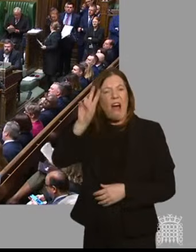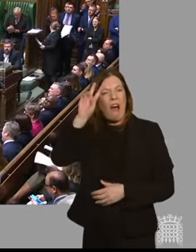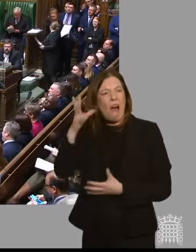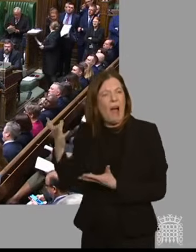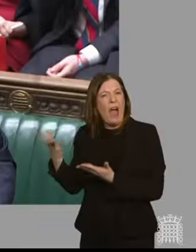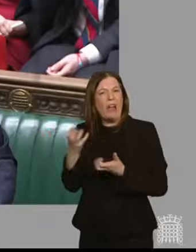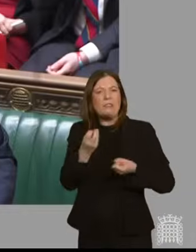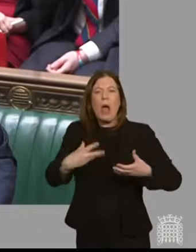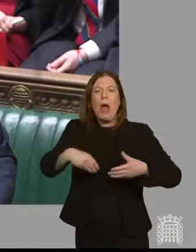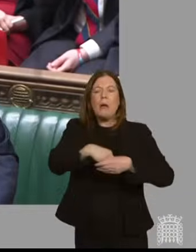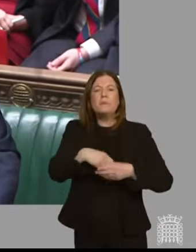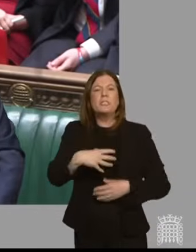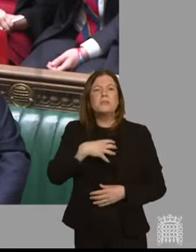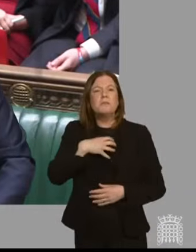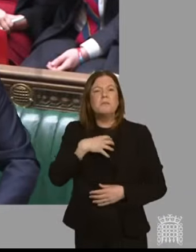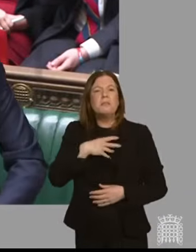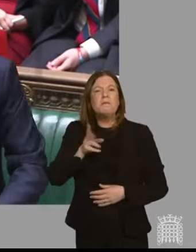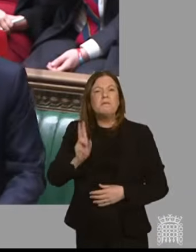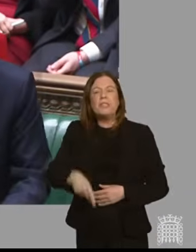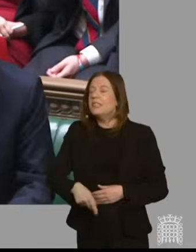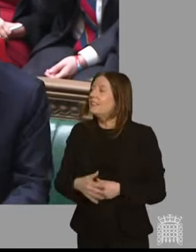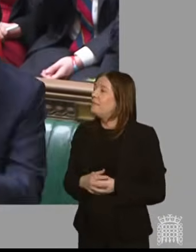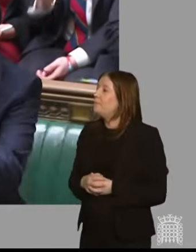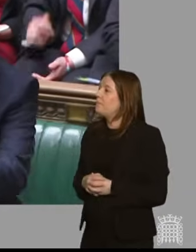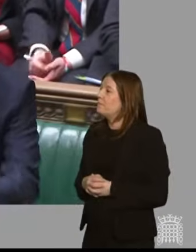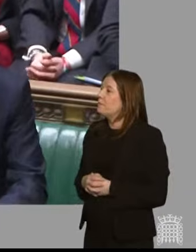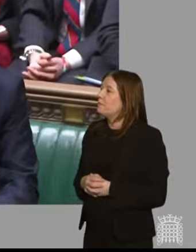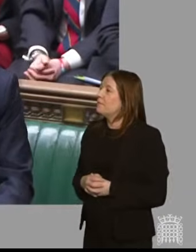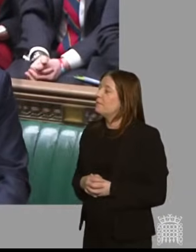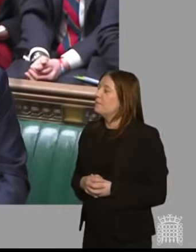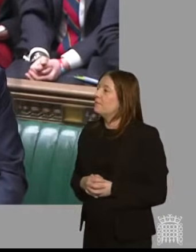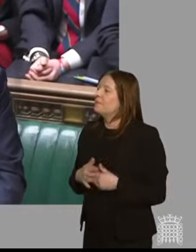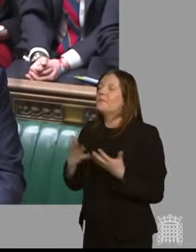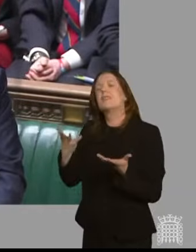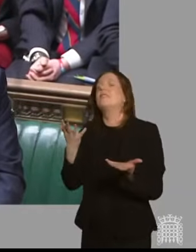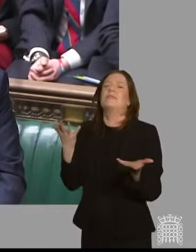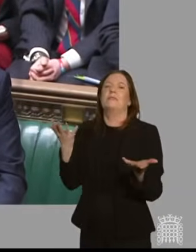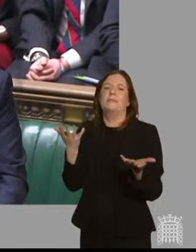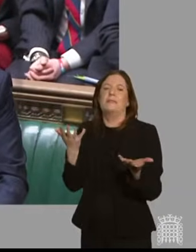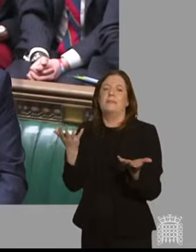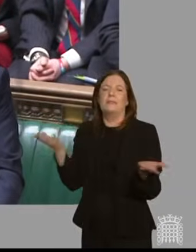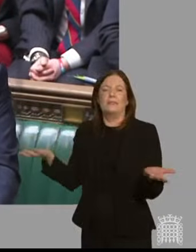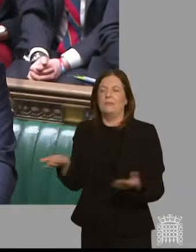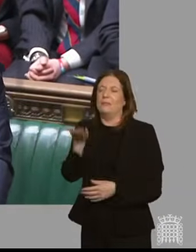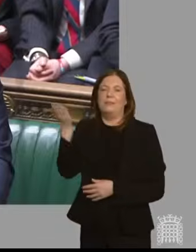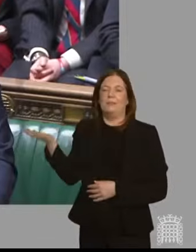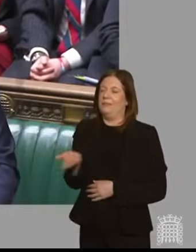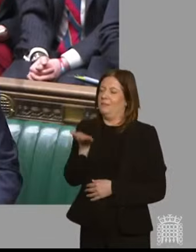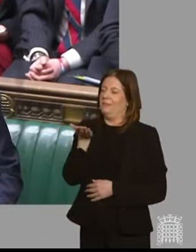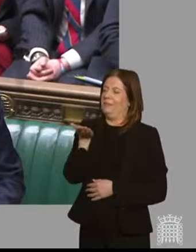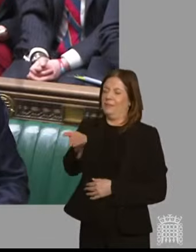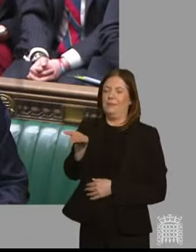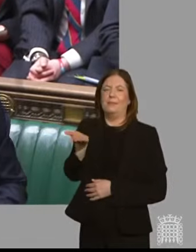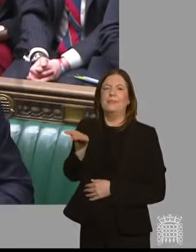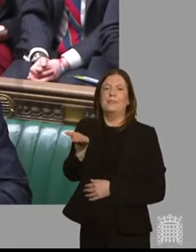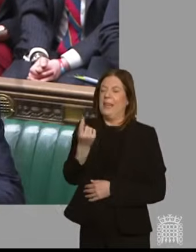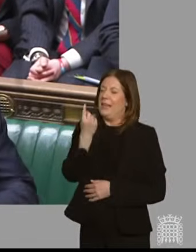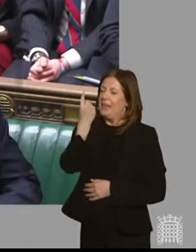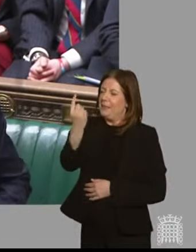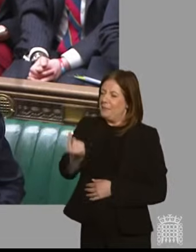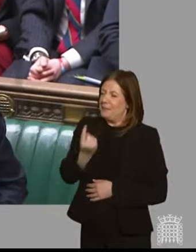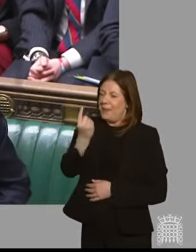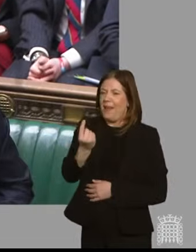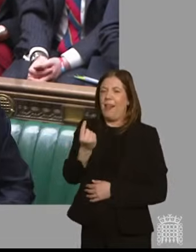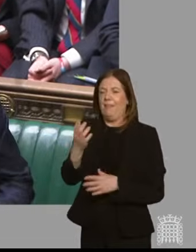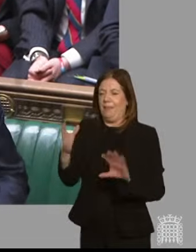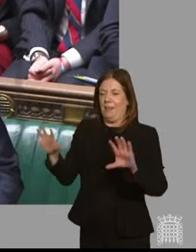Mr. Speaker, utterly shameless from someone who stood by while anti-Semitism ran rife in his party, oversaw the